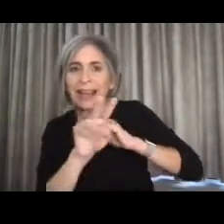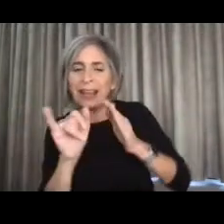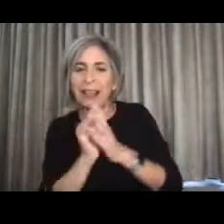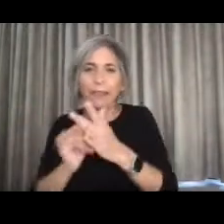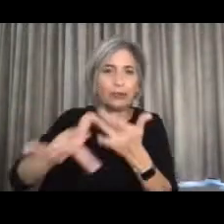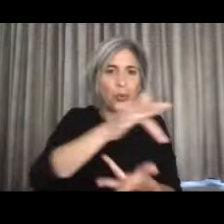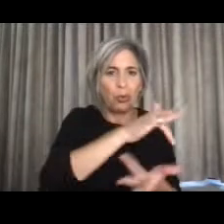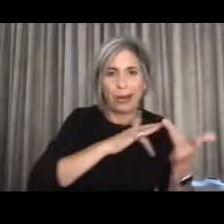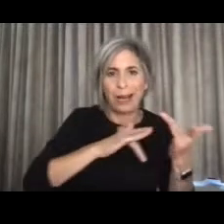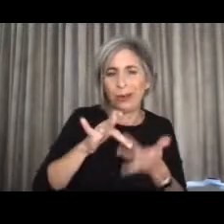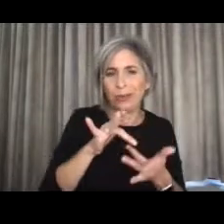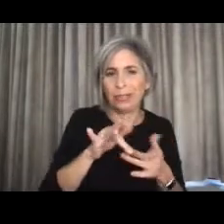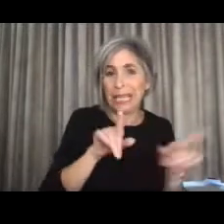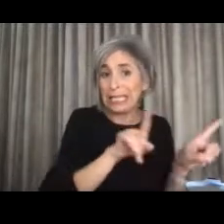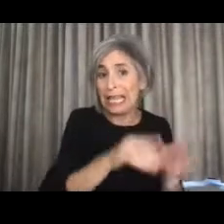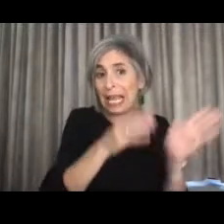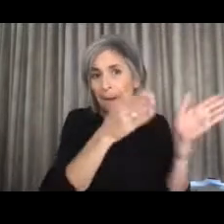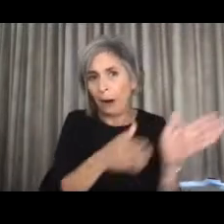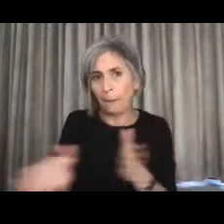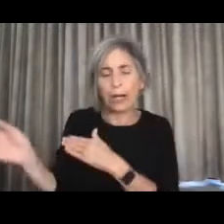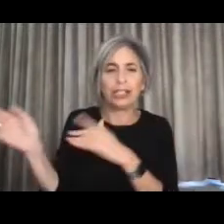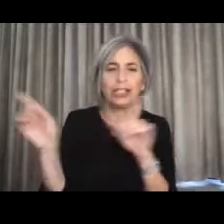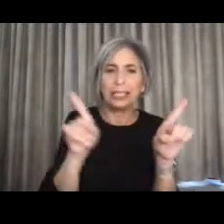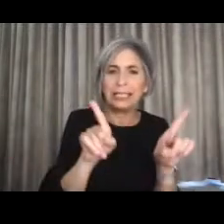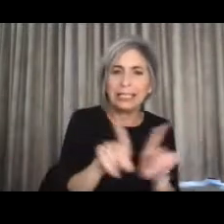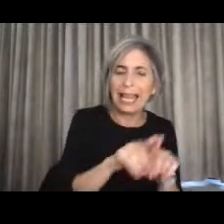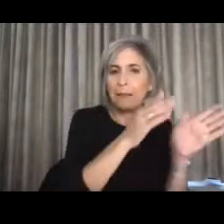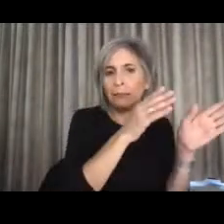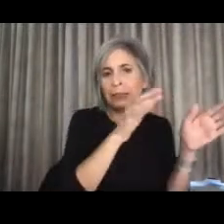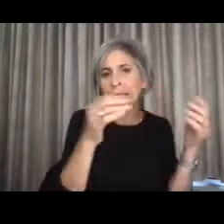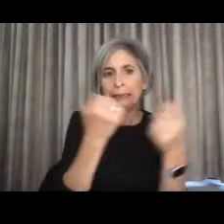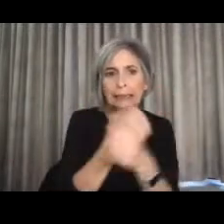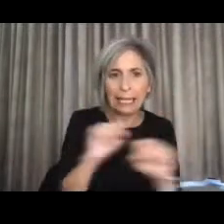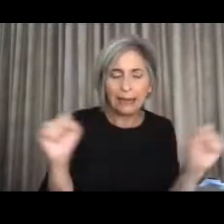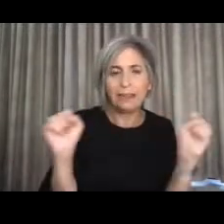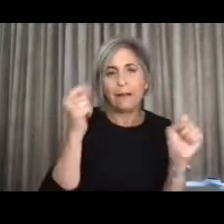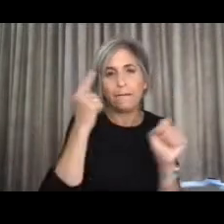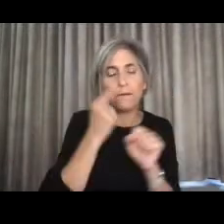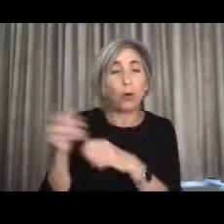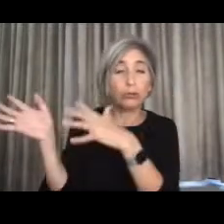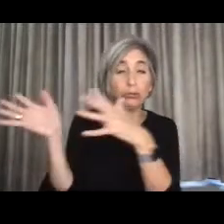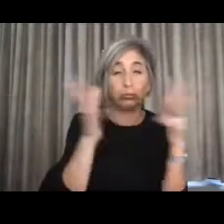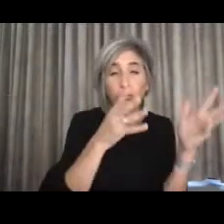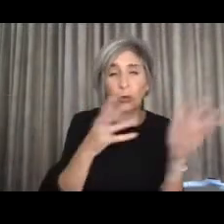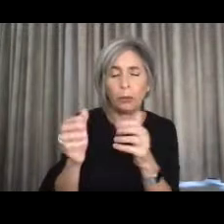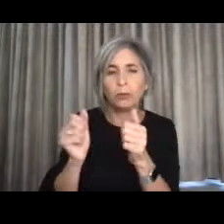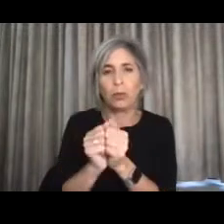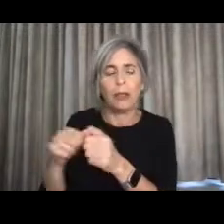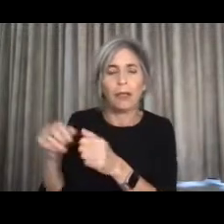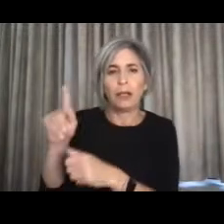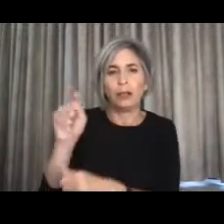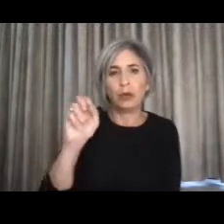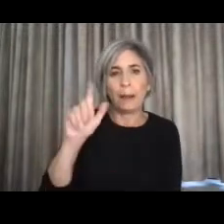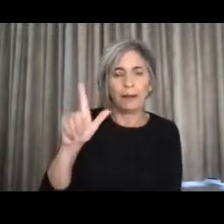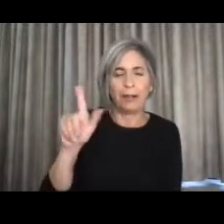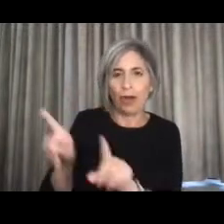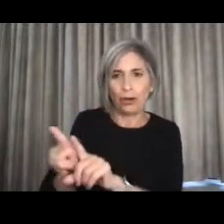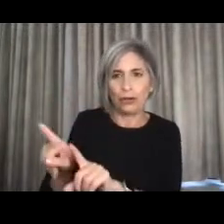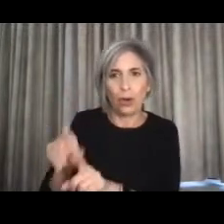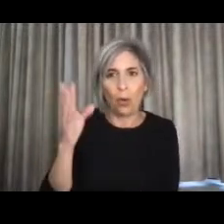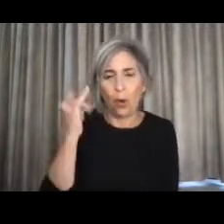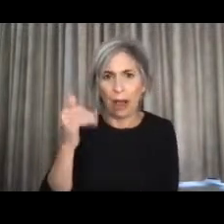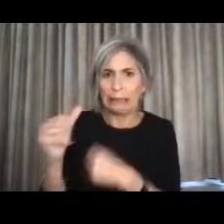same preparation, the same type of safety measures that you've taken for a storm with a tropical storm as well, because they could be just